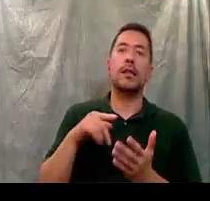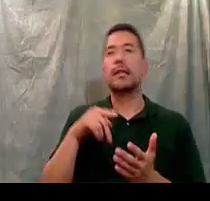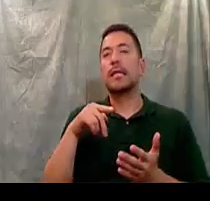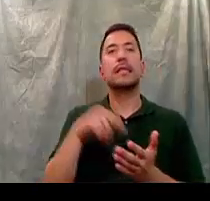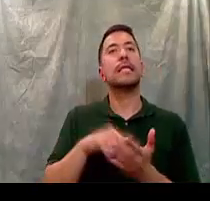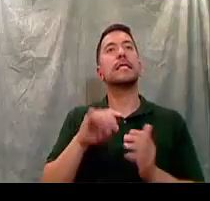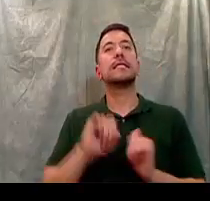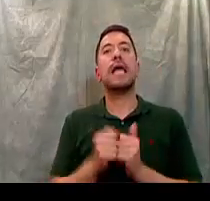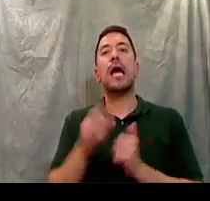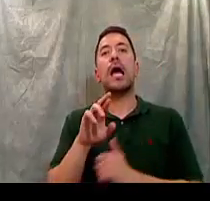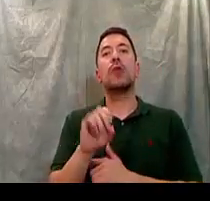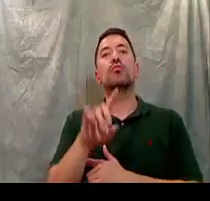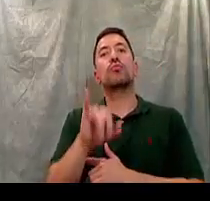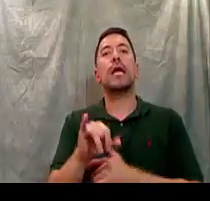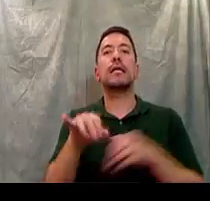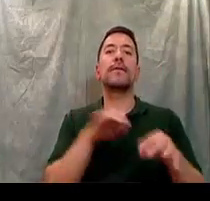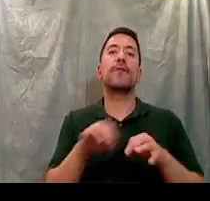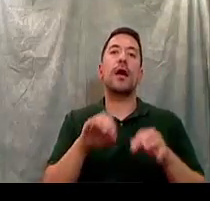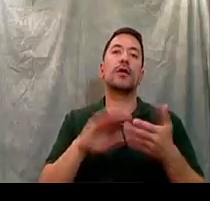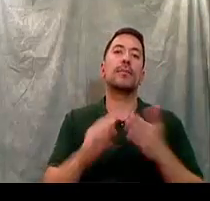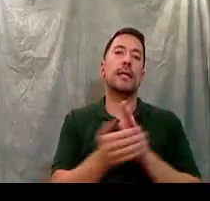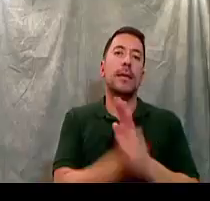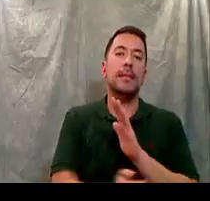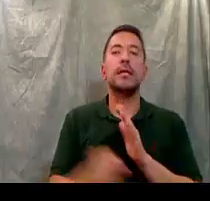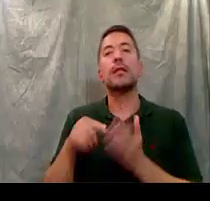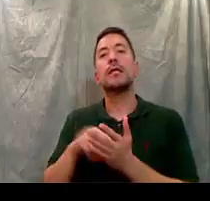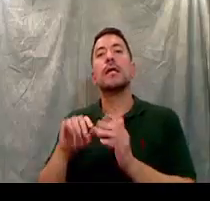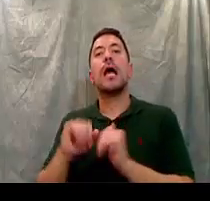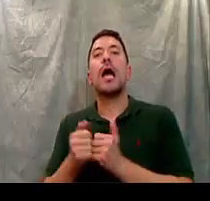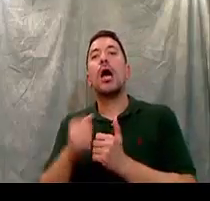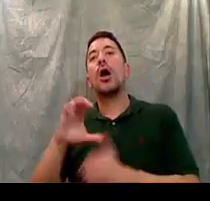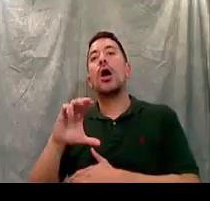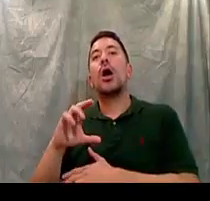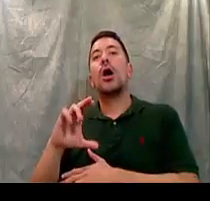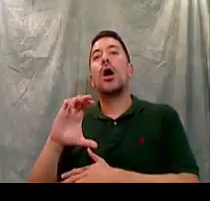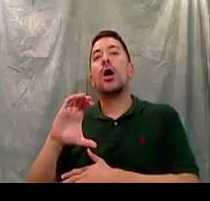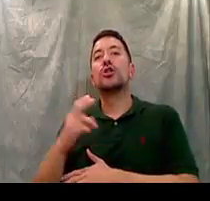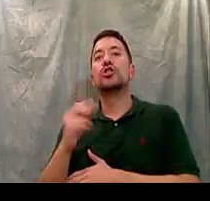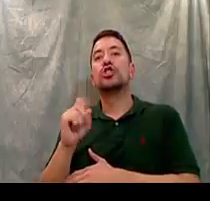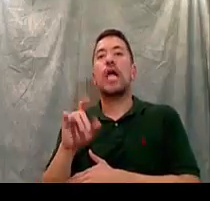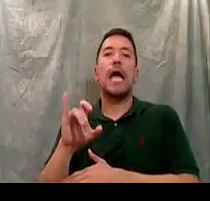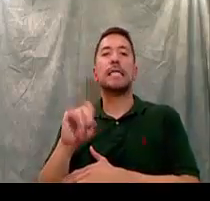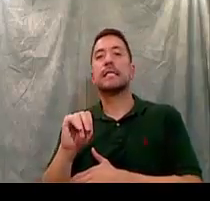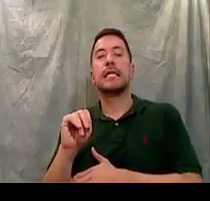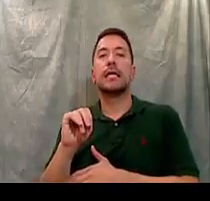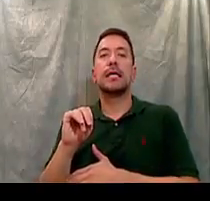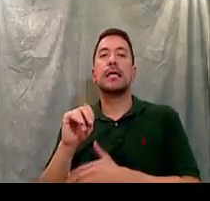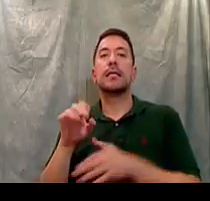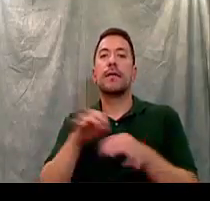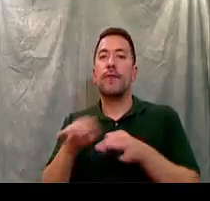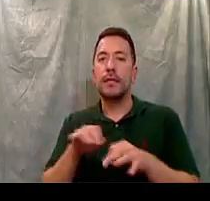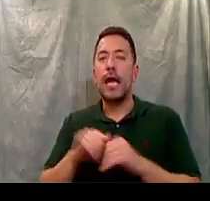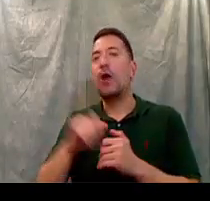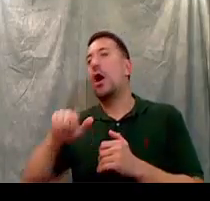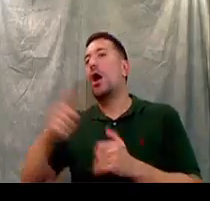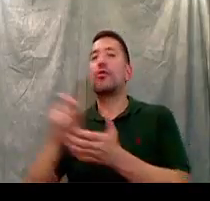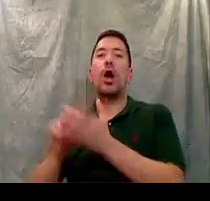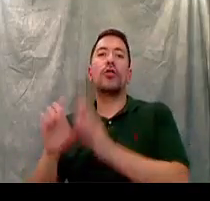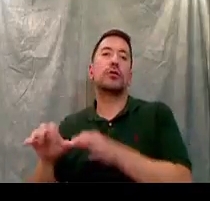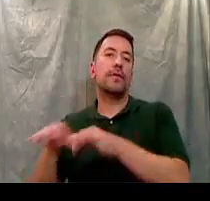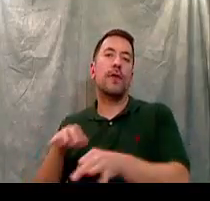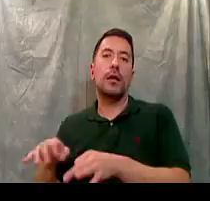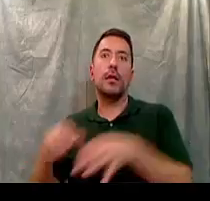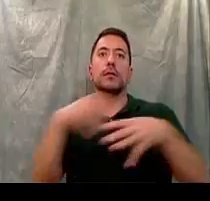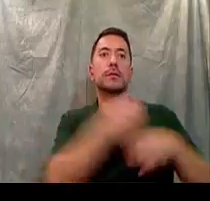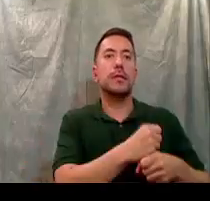Reddy defines community capacity. This is how Chaskin defines it. And maybe here's how a third author does it and summarizes it.